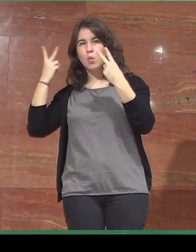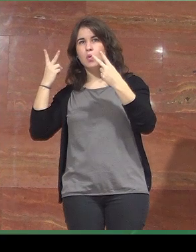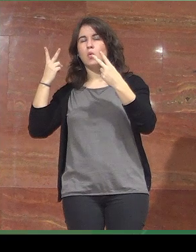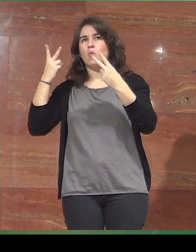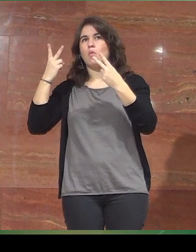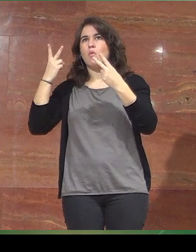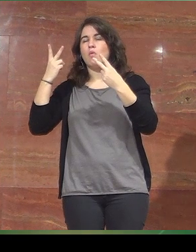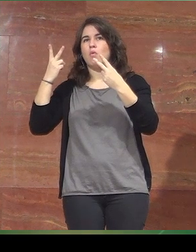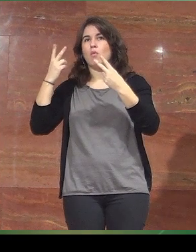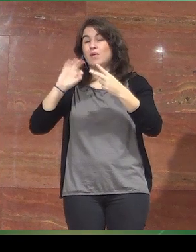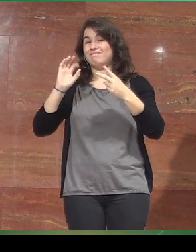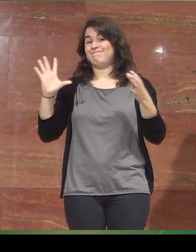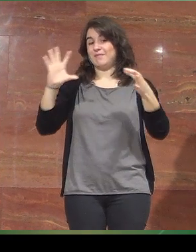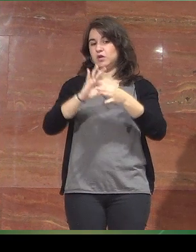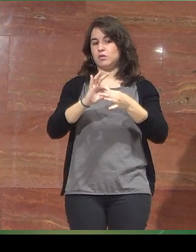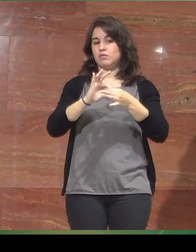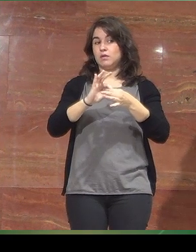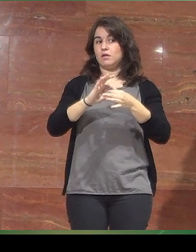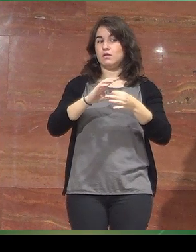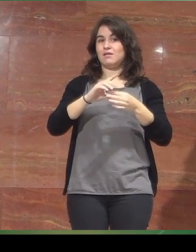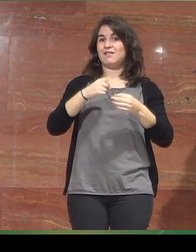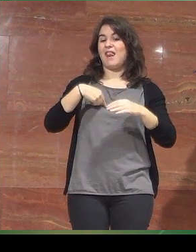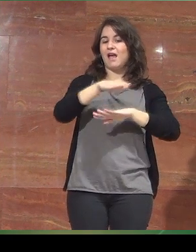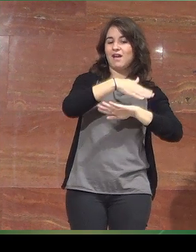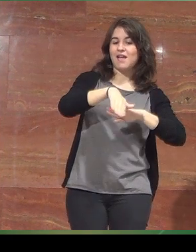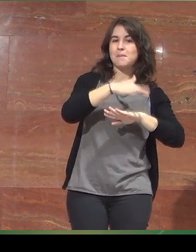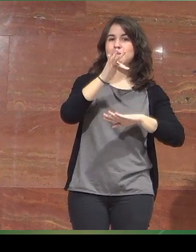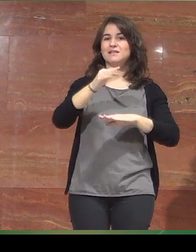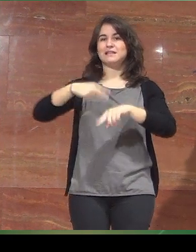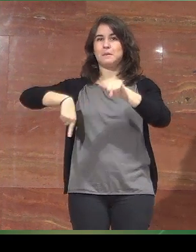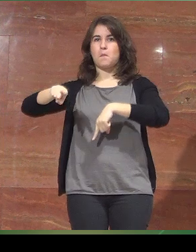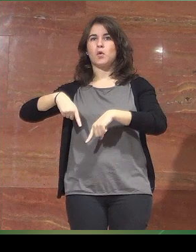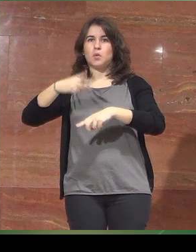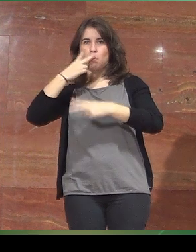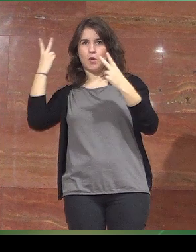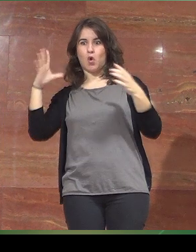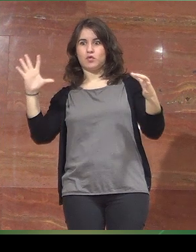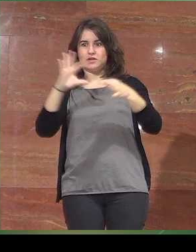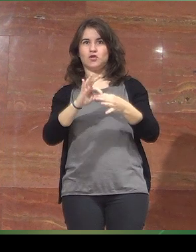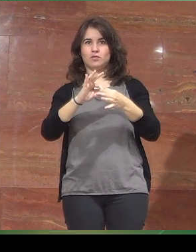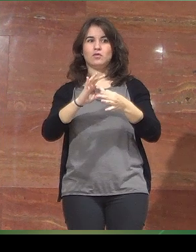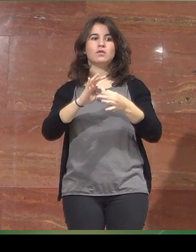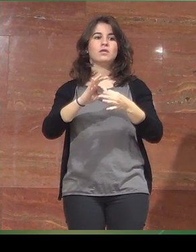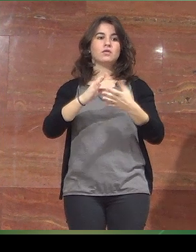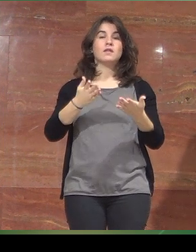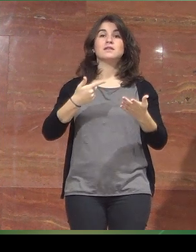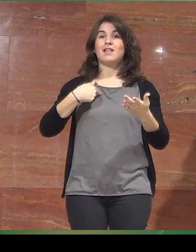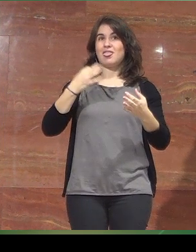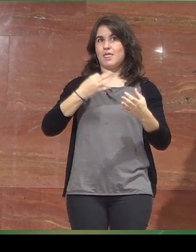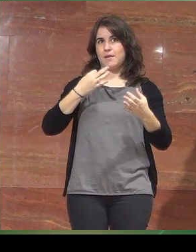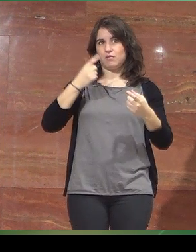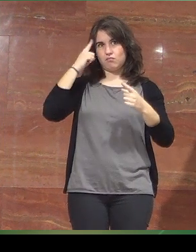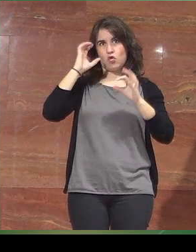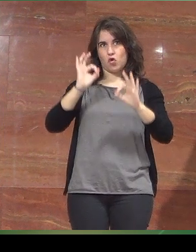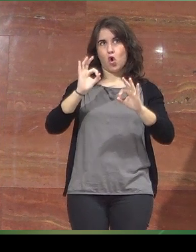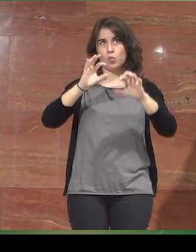We also needed to use consistent placement. So people needed to know where they could pick up printed maps,